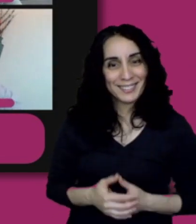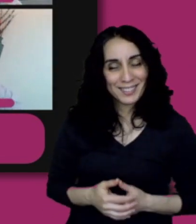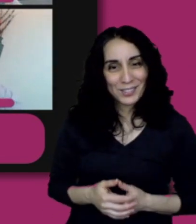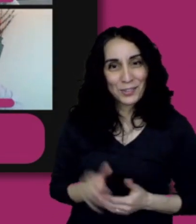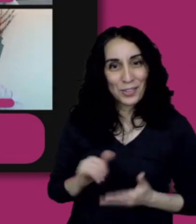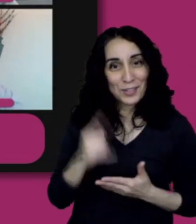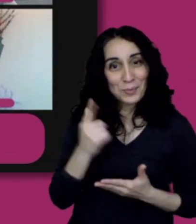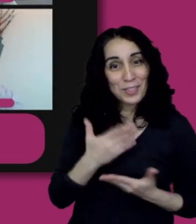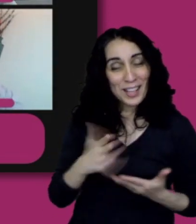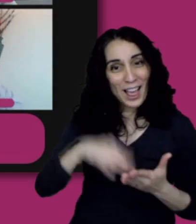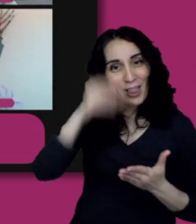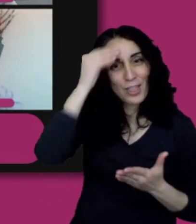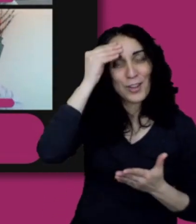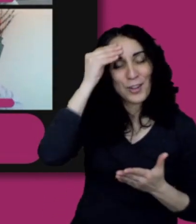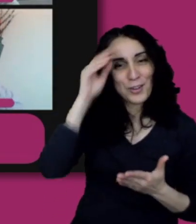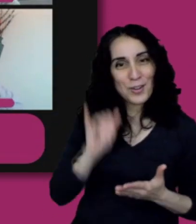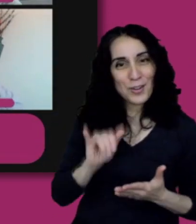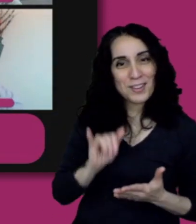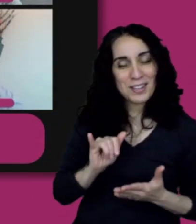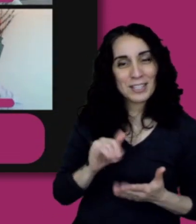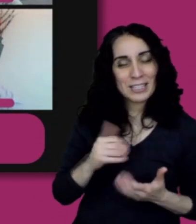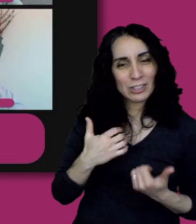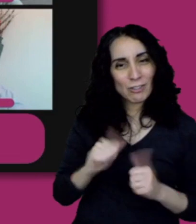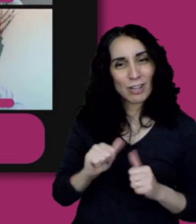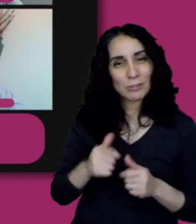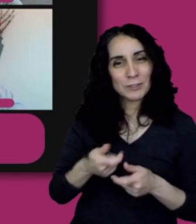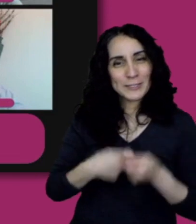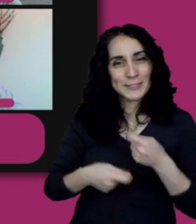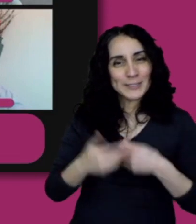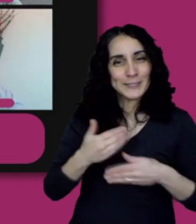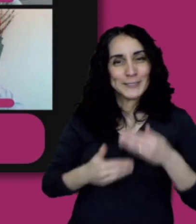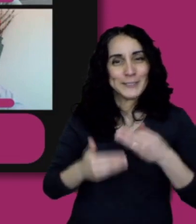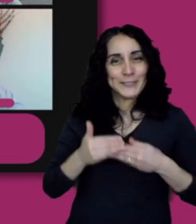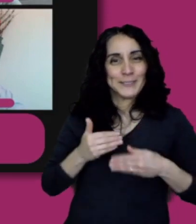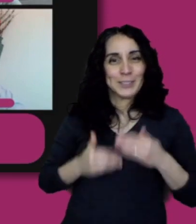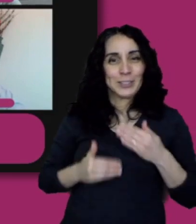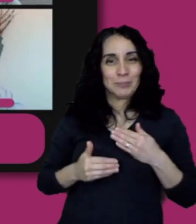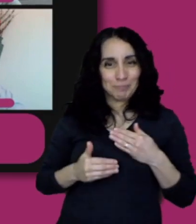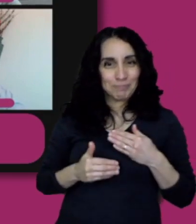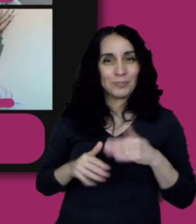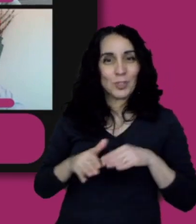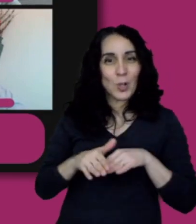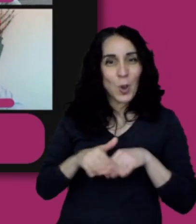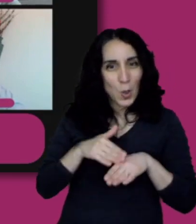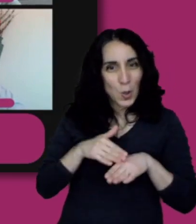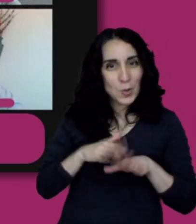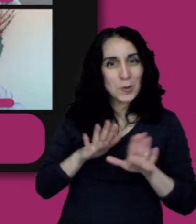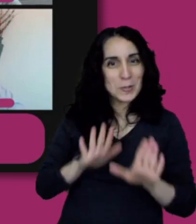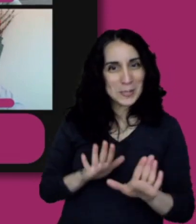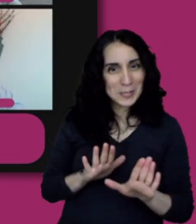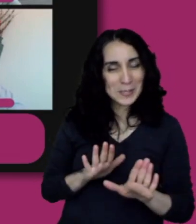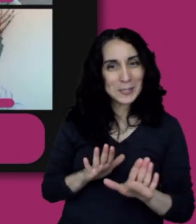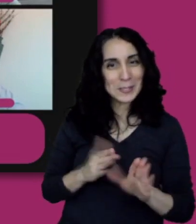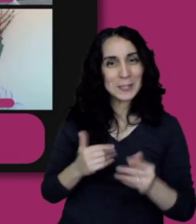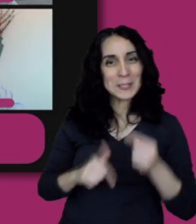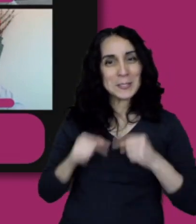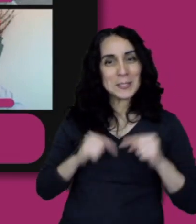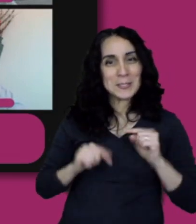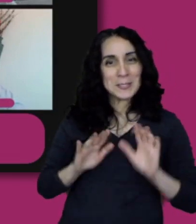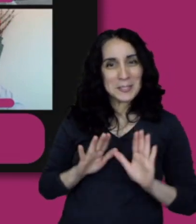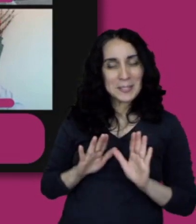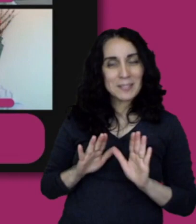So she's like, and that's one thing that I've learned is like trying to reel that back, which is still difficult for me,